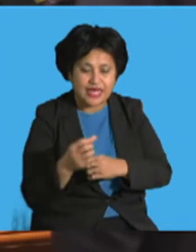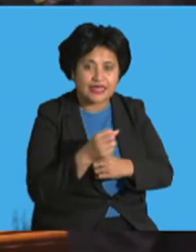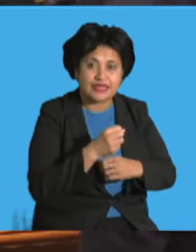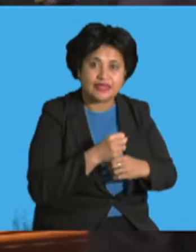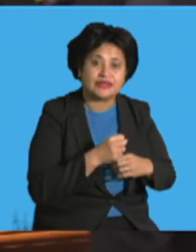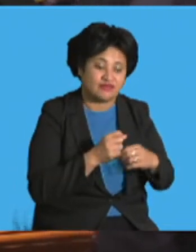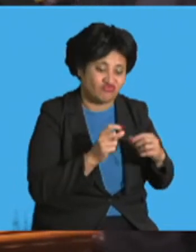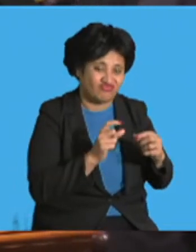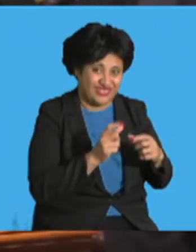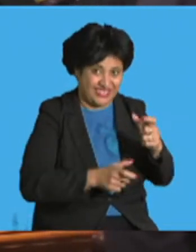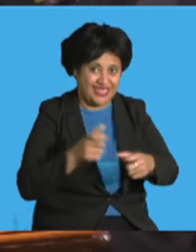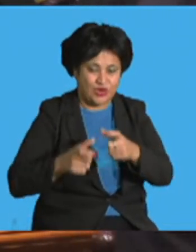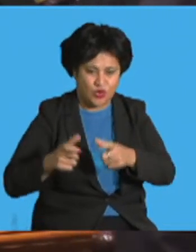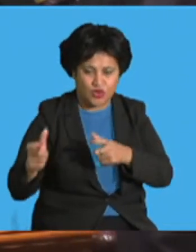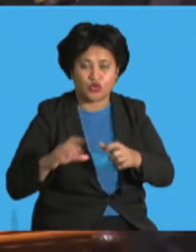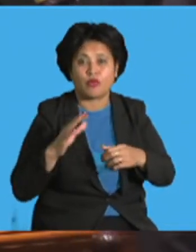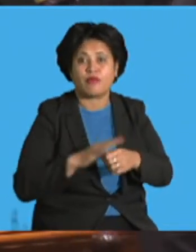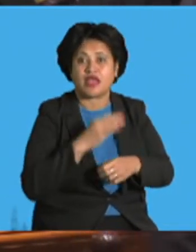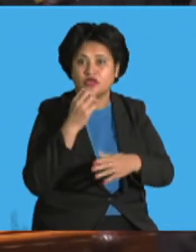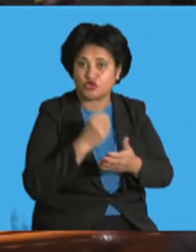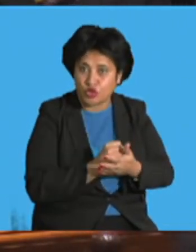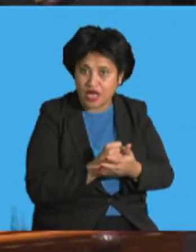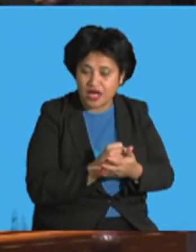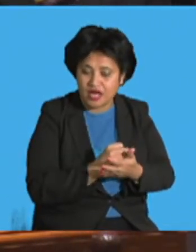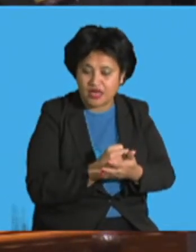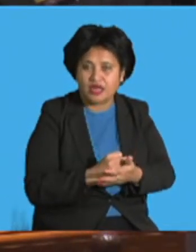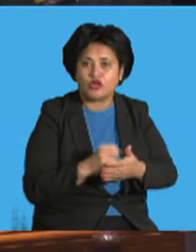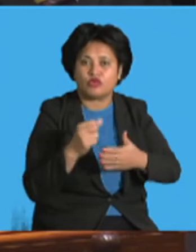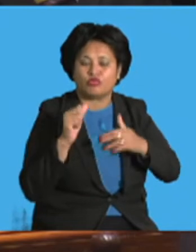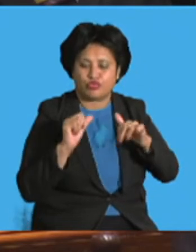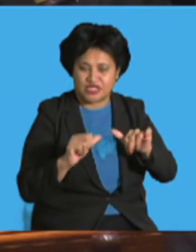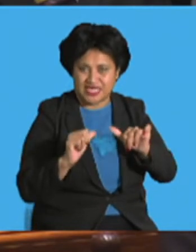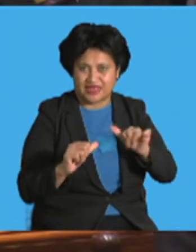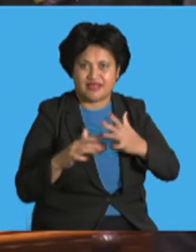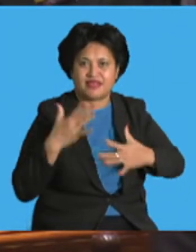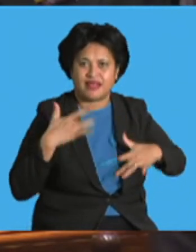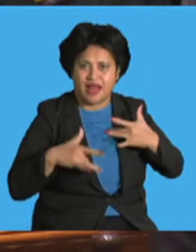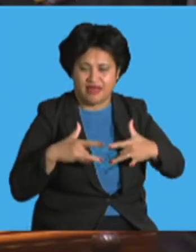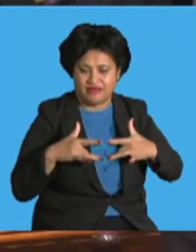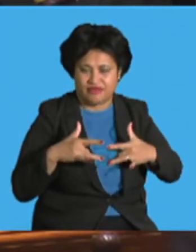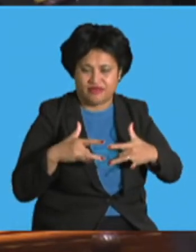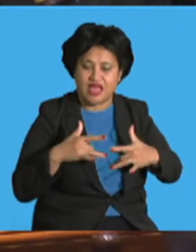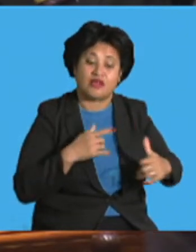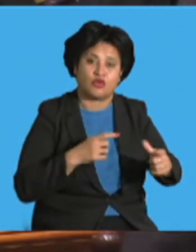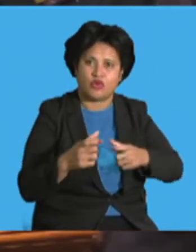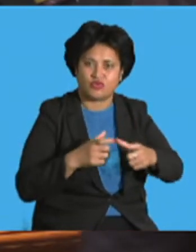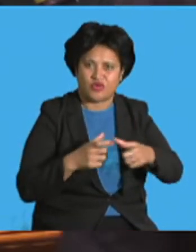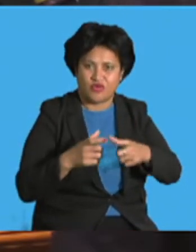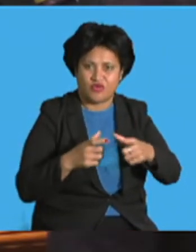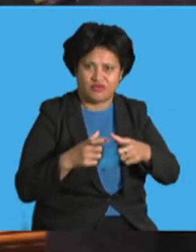properties and the preservation of law and order in these